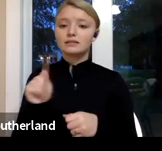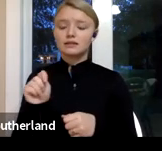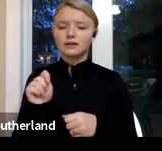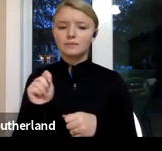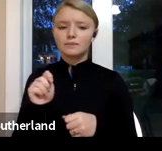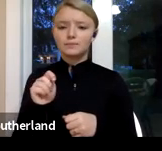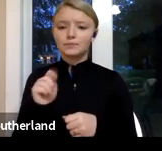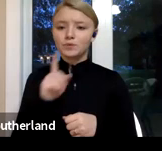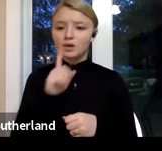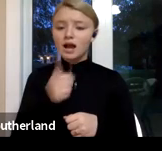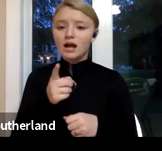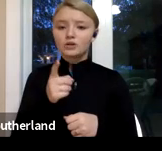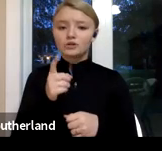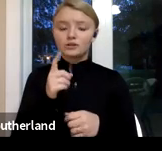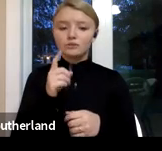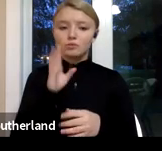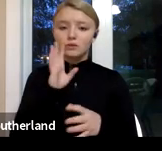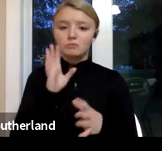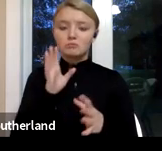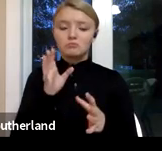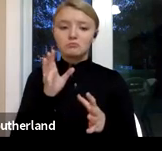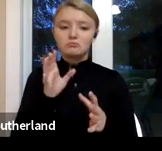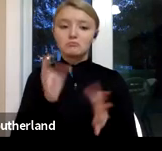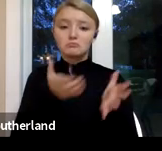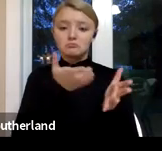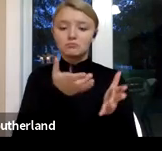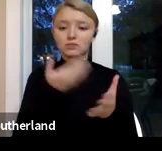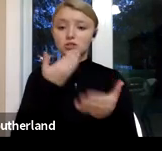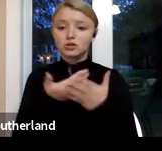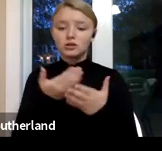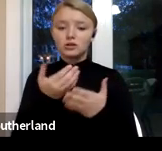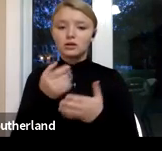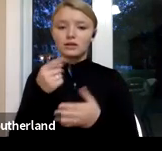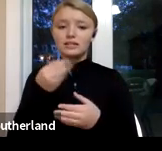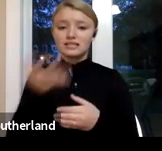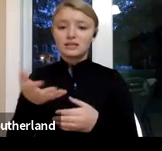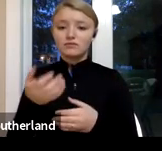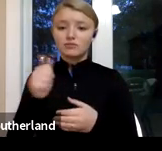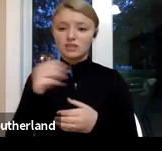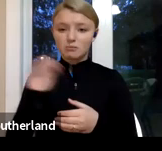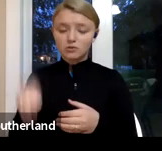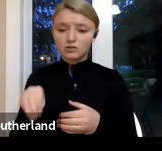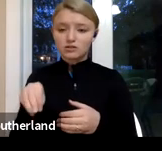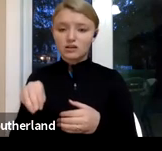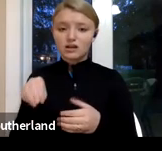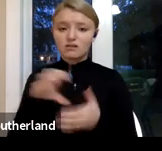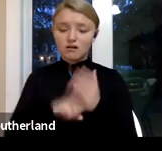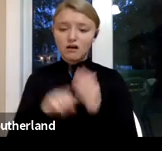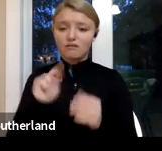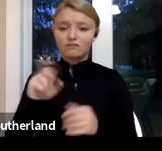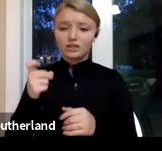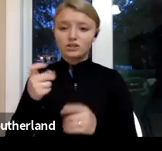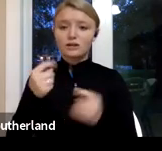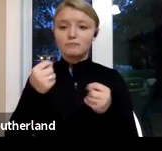will just set you up. This gives you 10% off your Ningxia immediately because you joined ER.